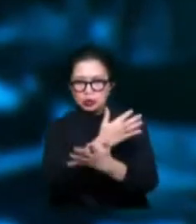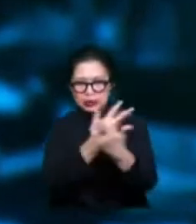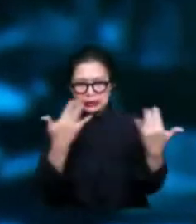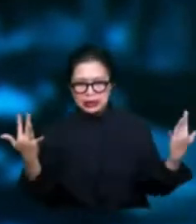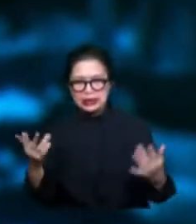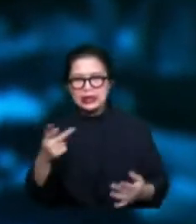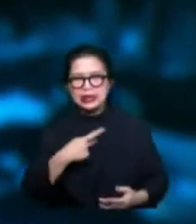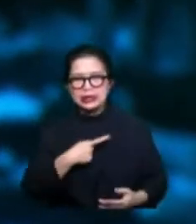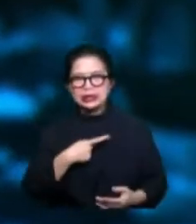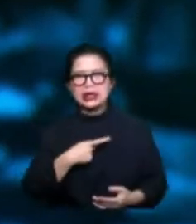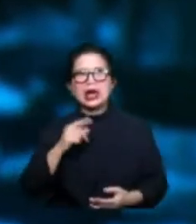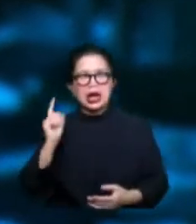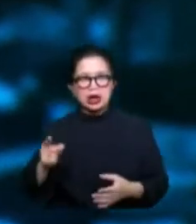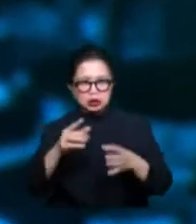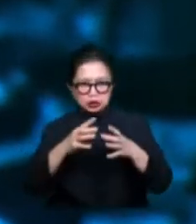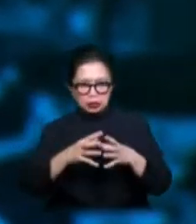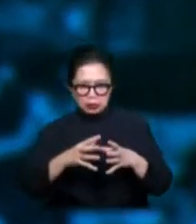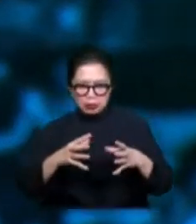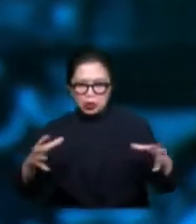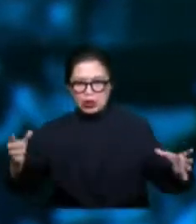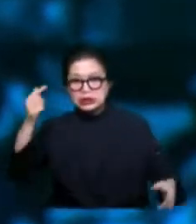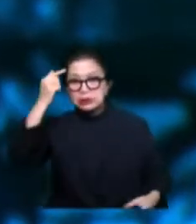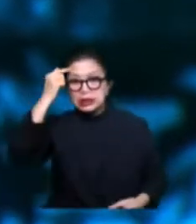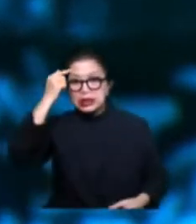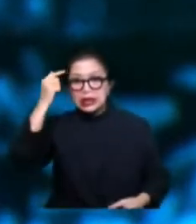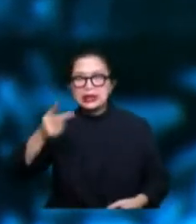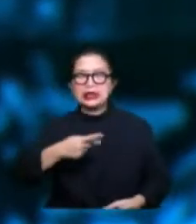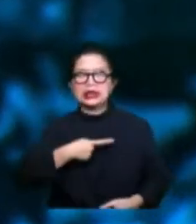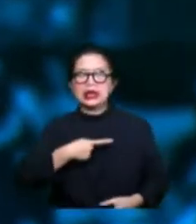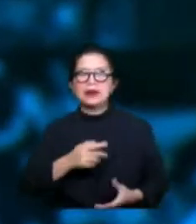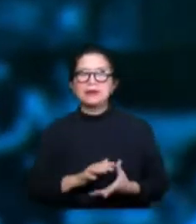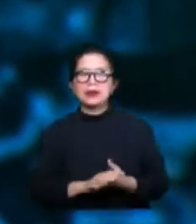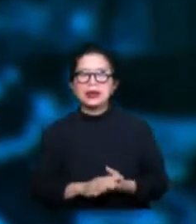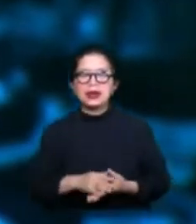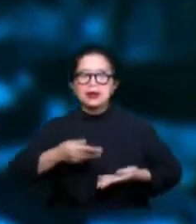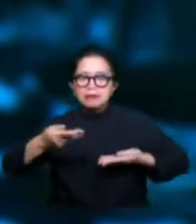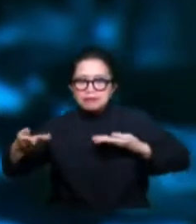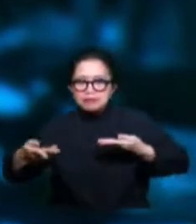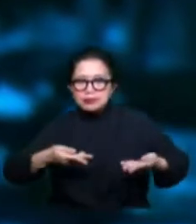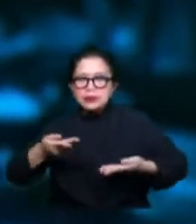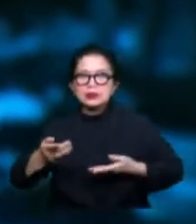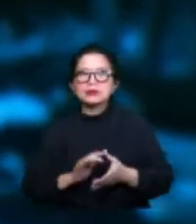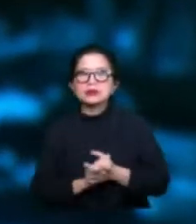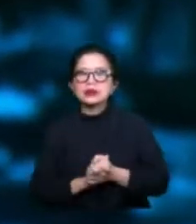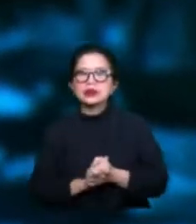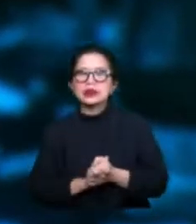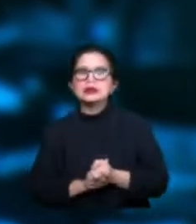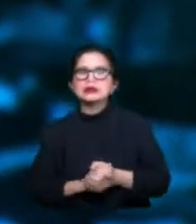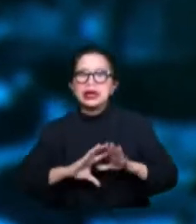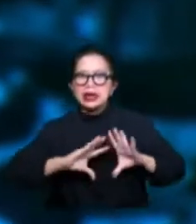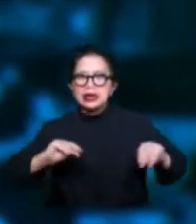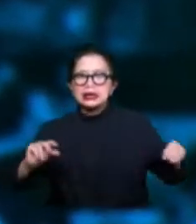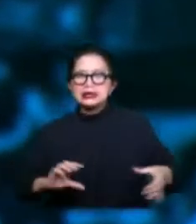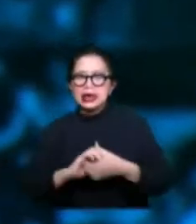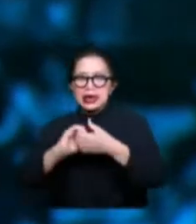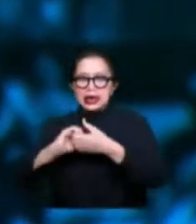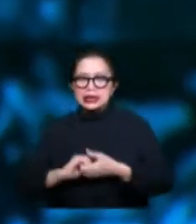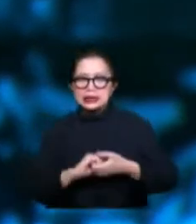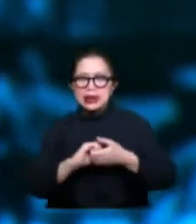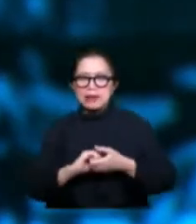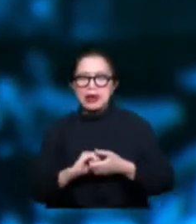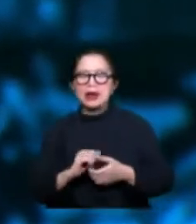perspective by conducting collaborative action, learning from Jakarta experience. It is critical